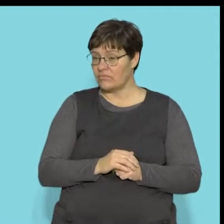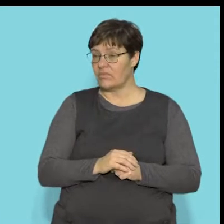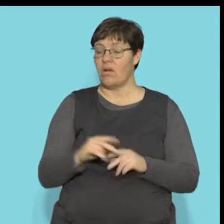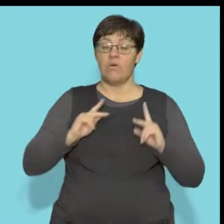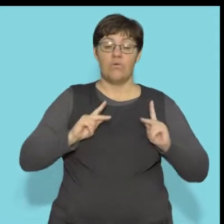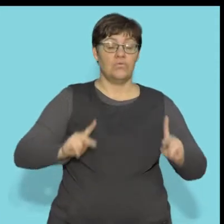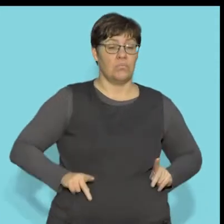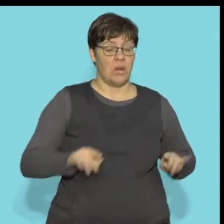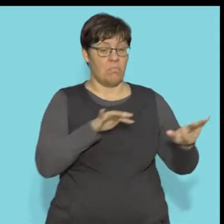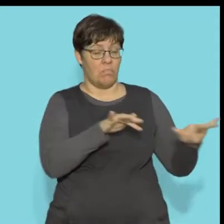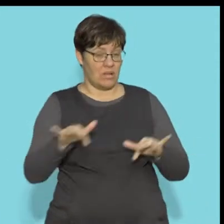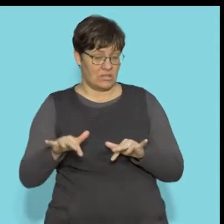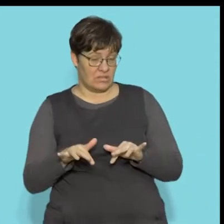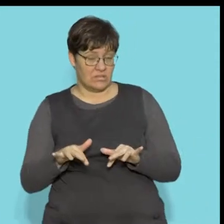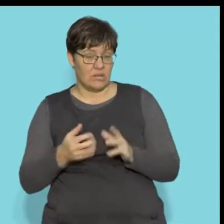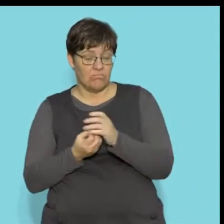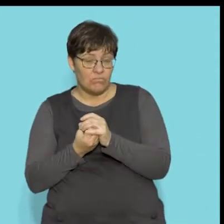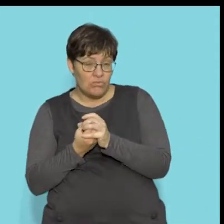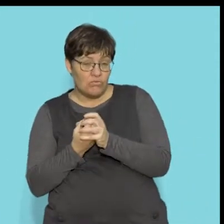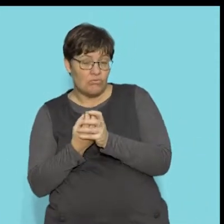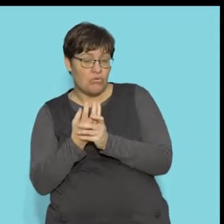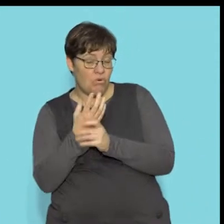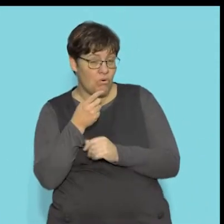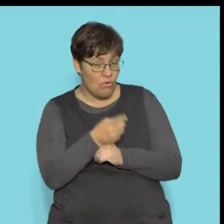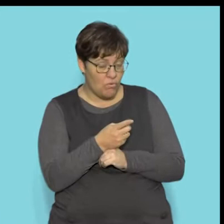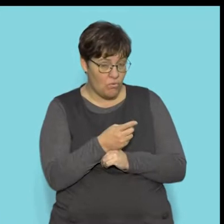human population had been growing